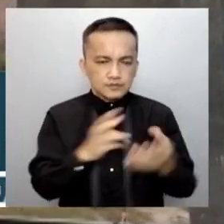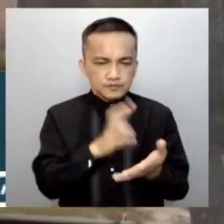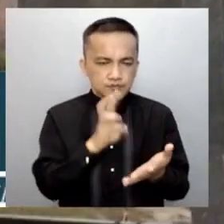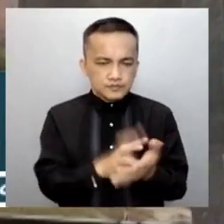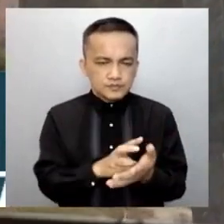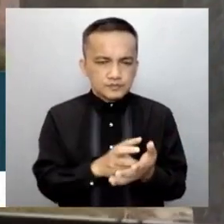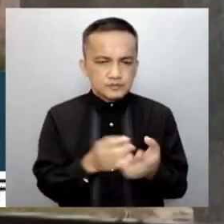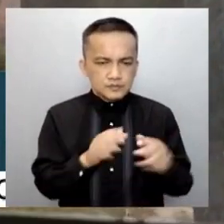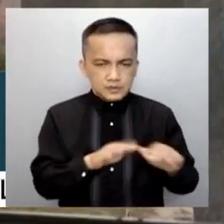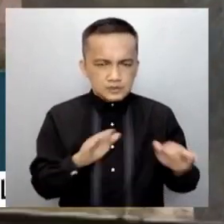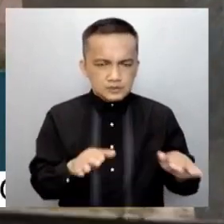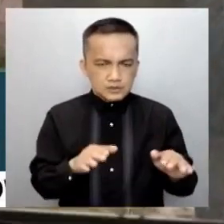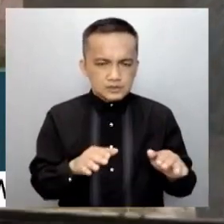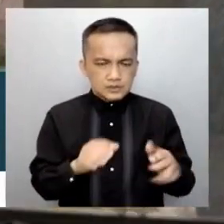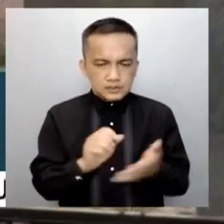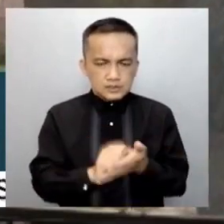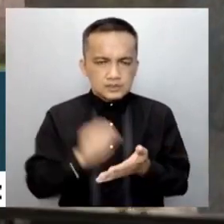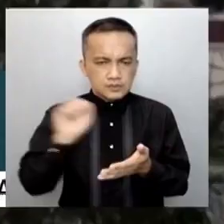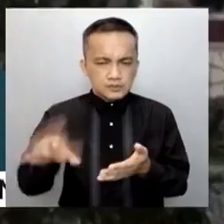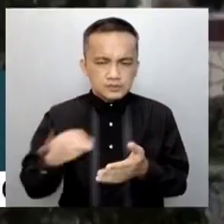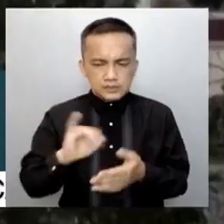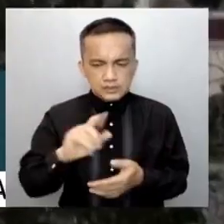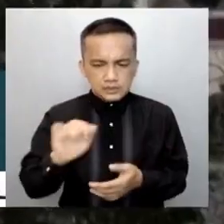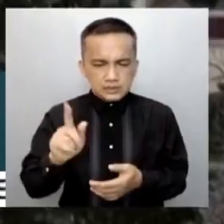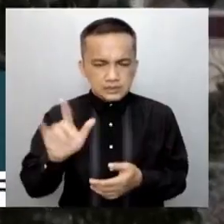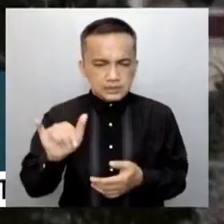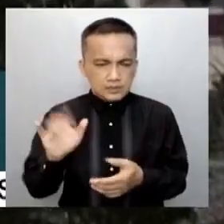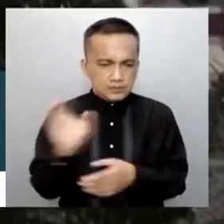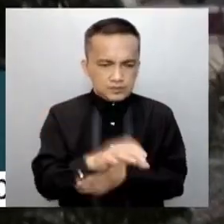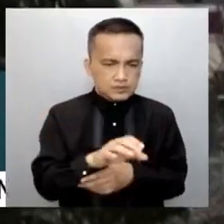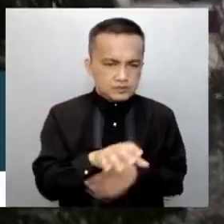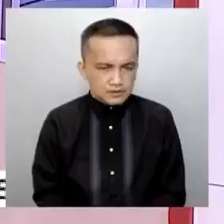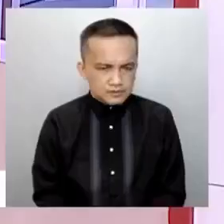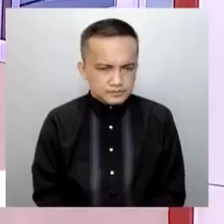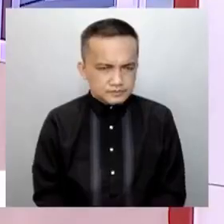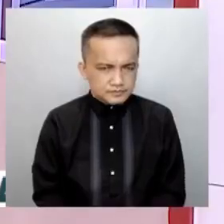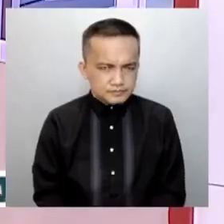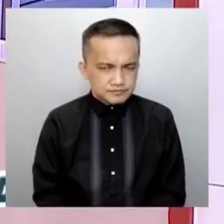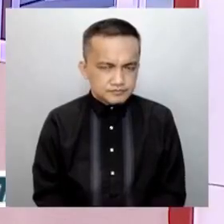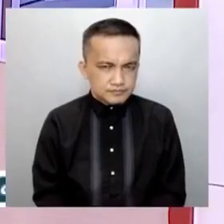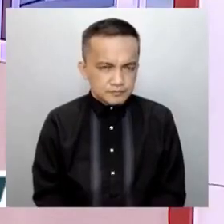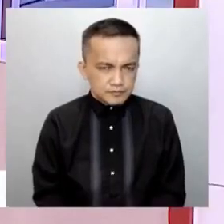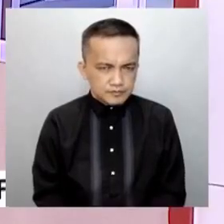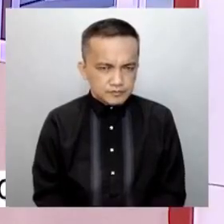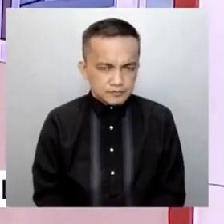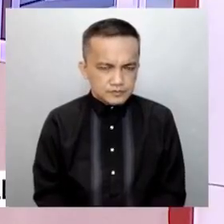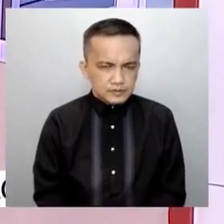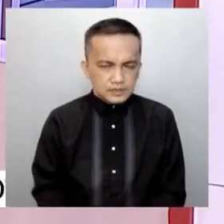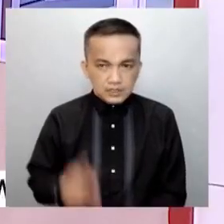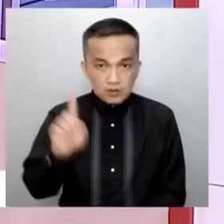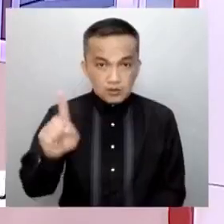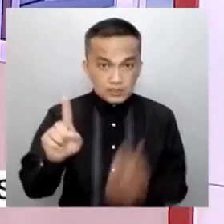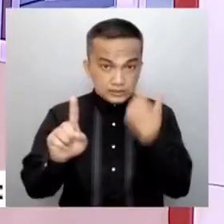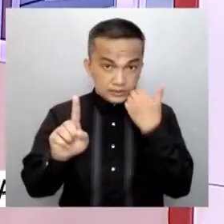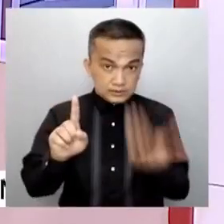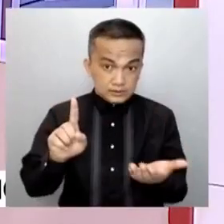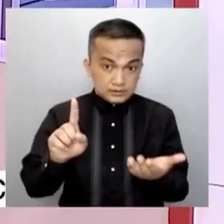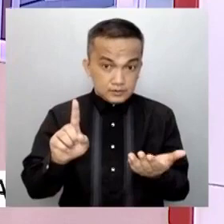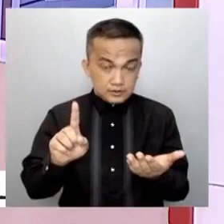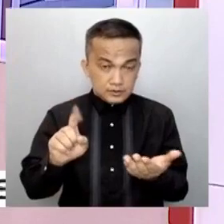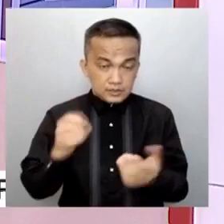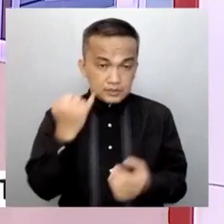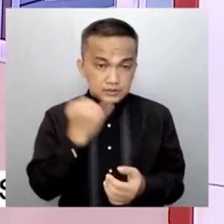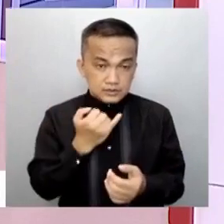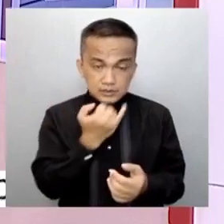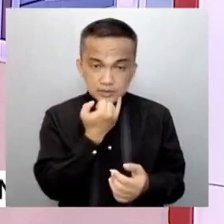been deported illegally and forcibly removed from their homes. At least one is killed after Israeli forces